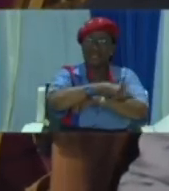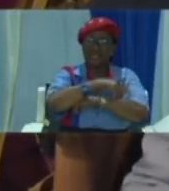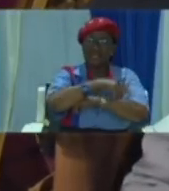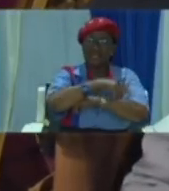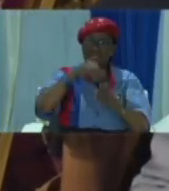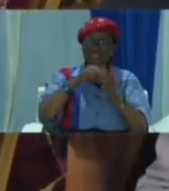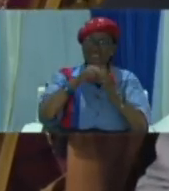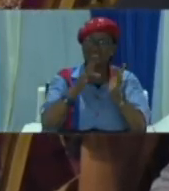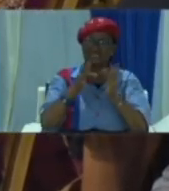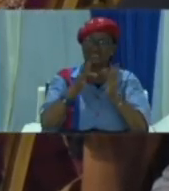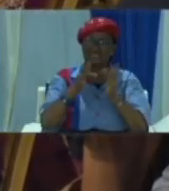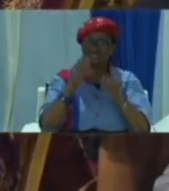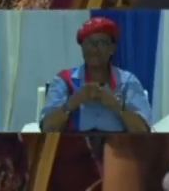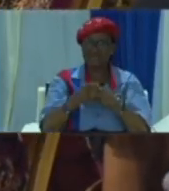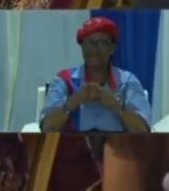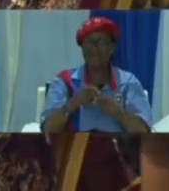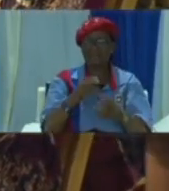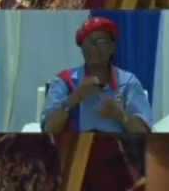Amen.